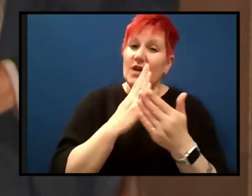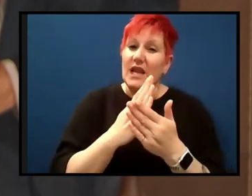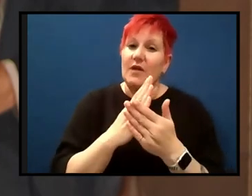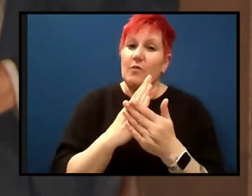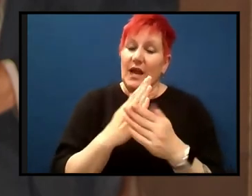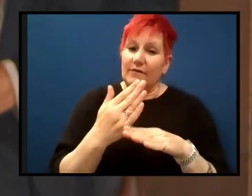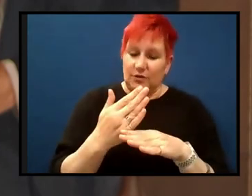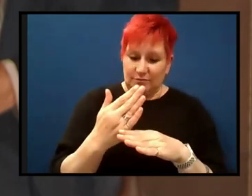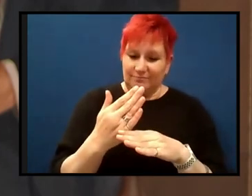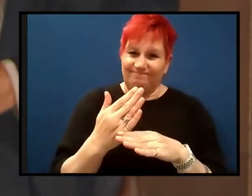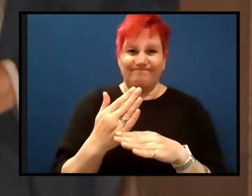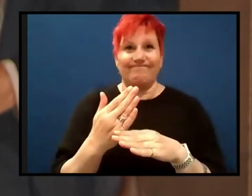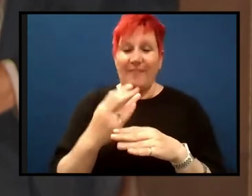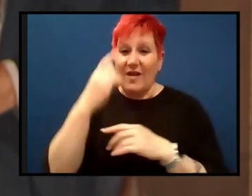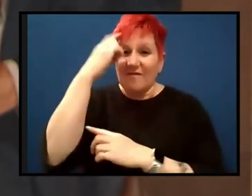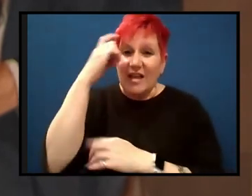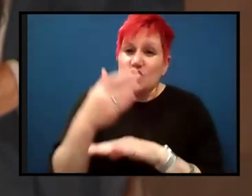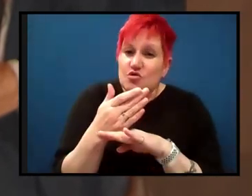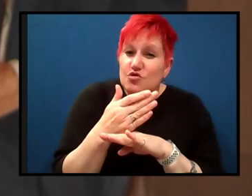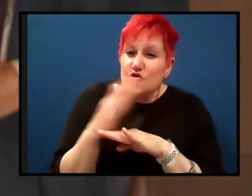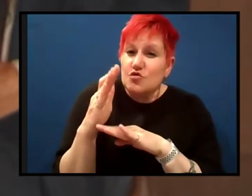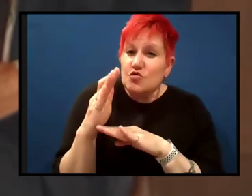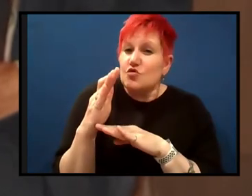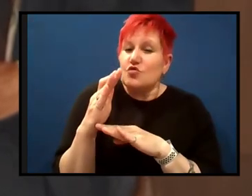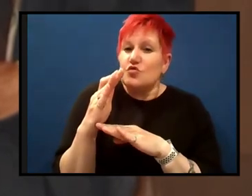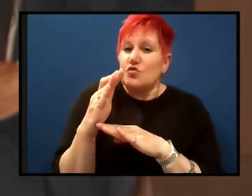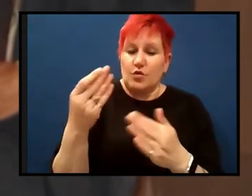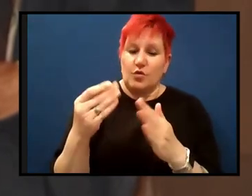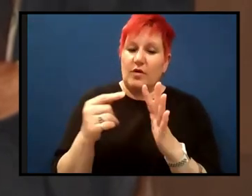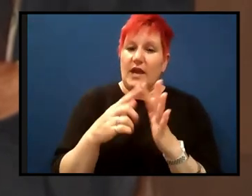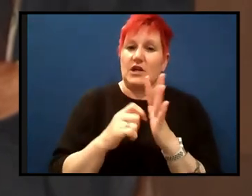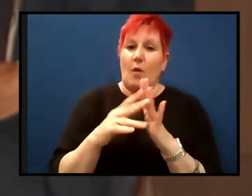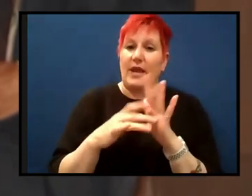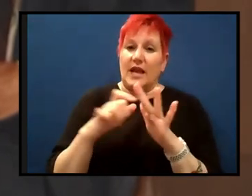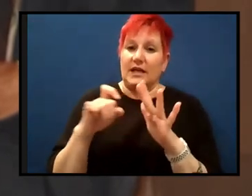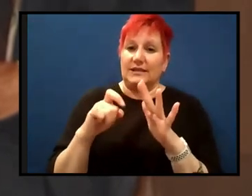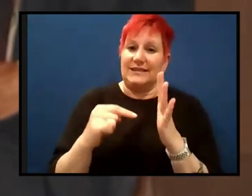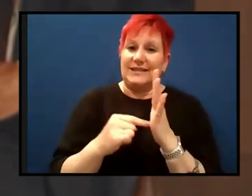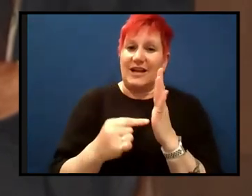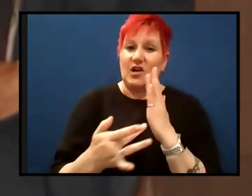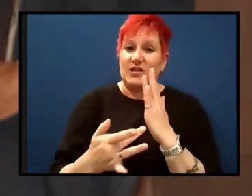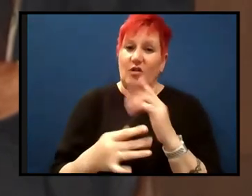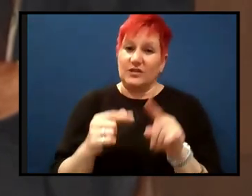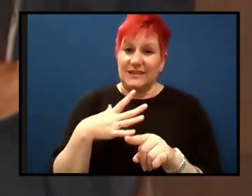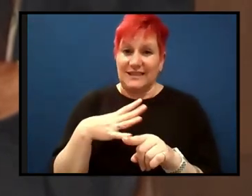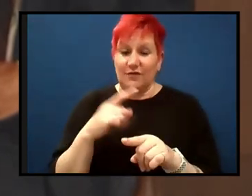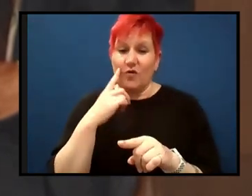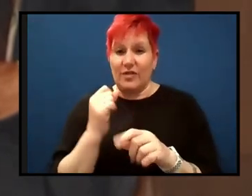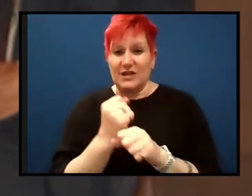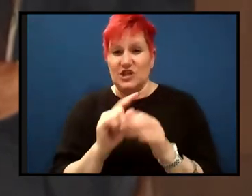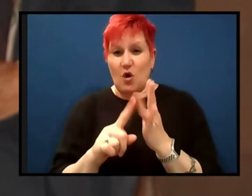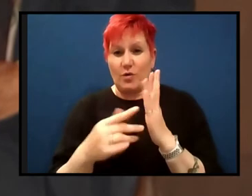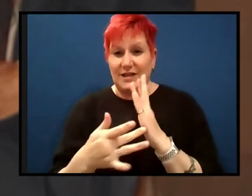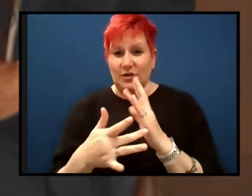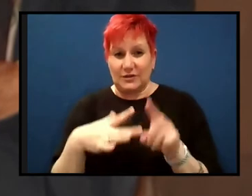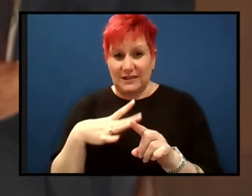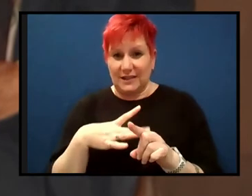10 years in order to mitigate against climate change. And that's a massive challenge that, that we know is coming and we don't